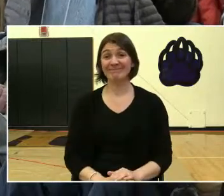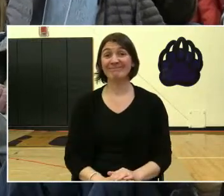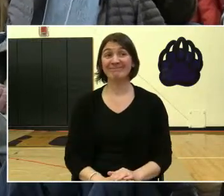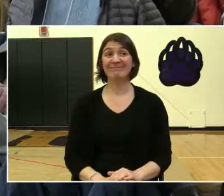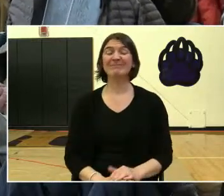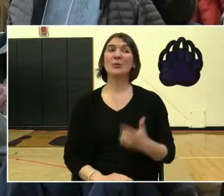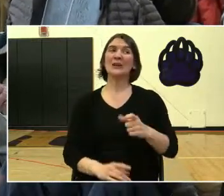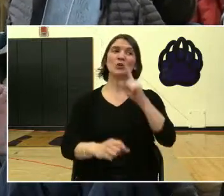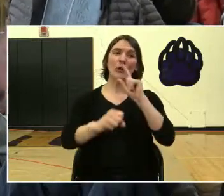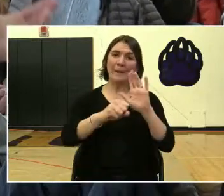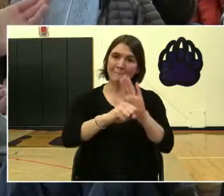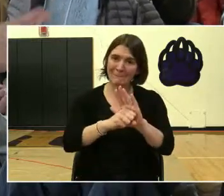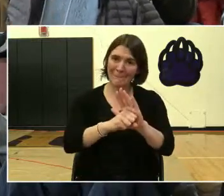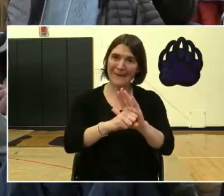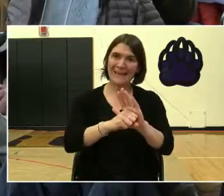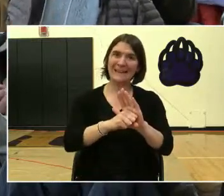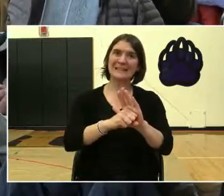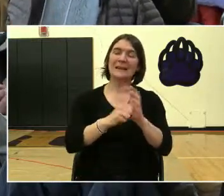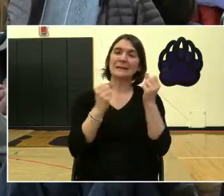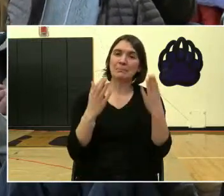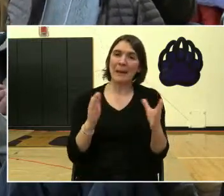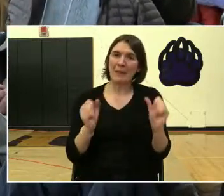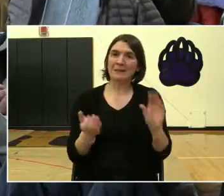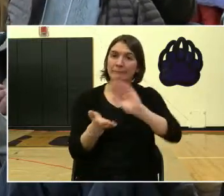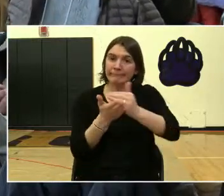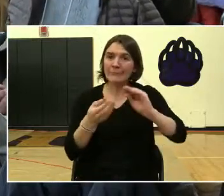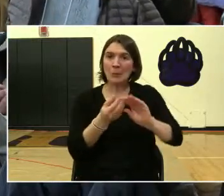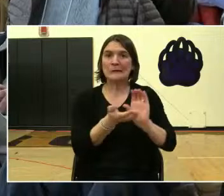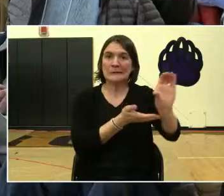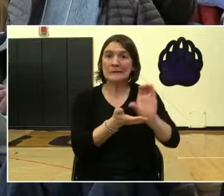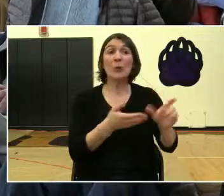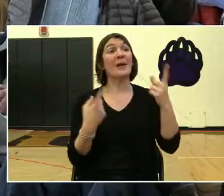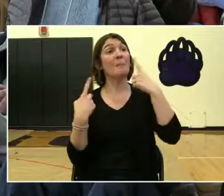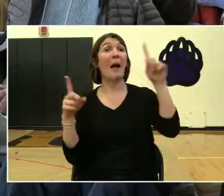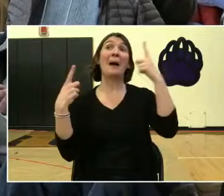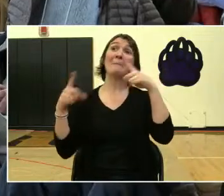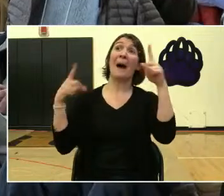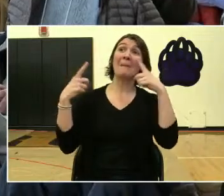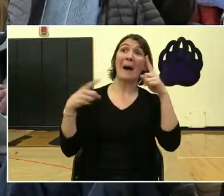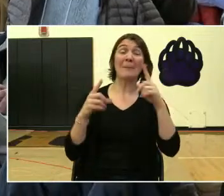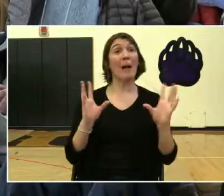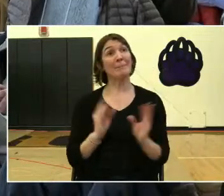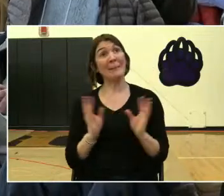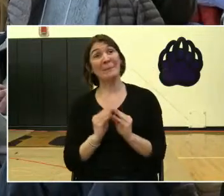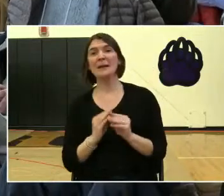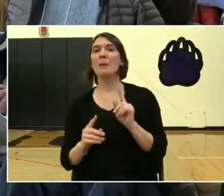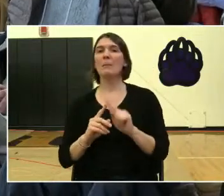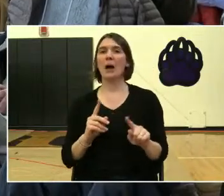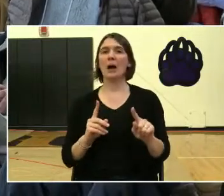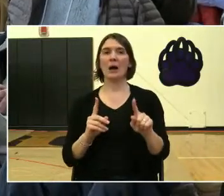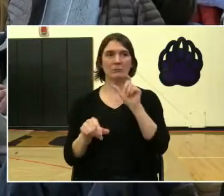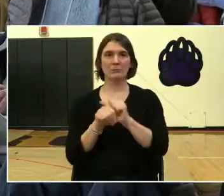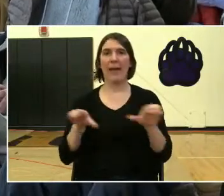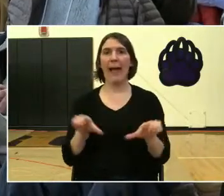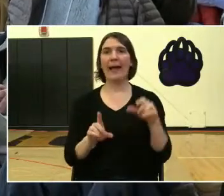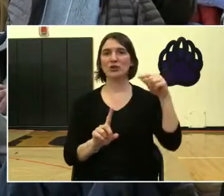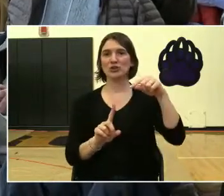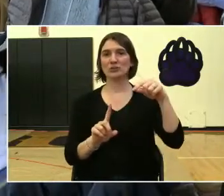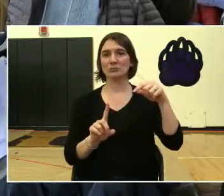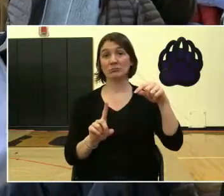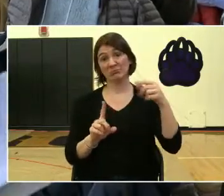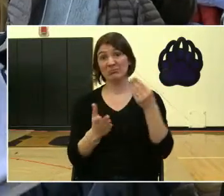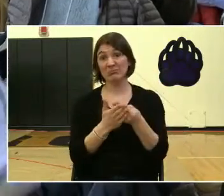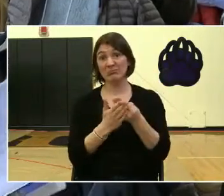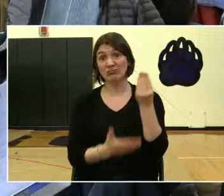we can commit to as many figures as we want to we can make as many declarations we can go to as many meetings as we want to but at the end of the day